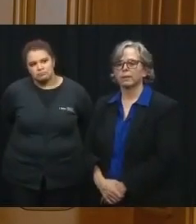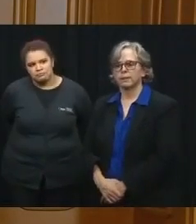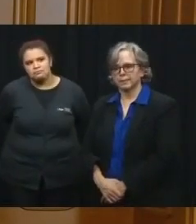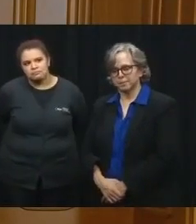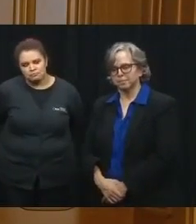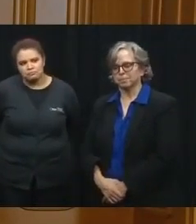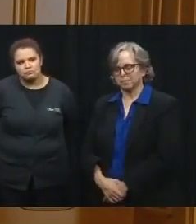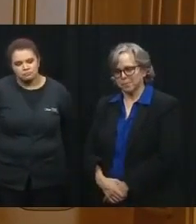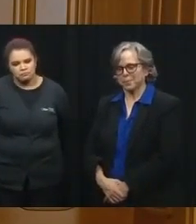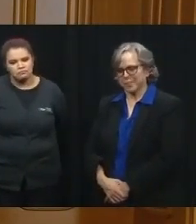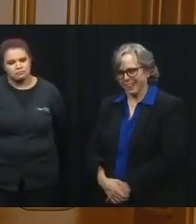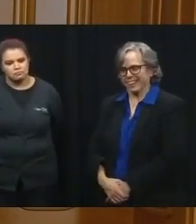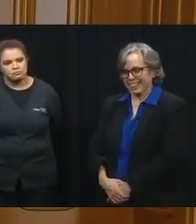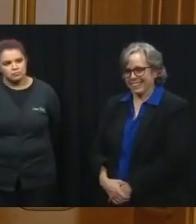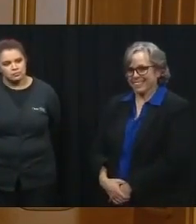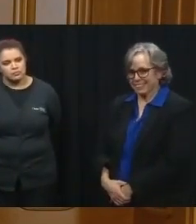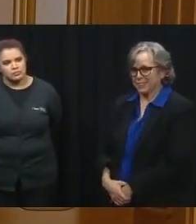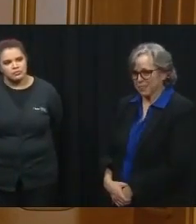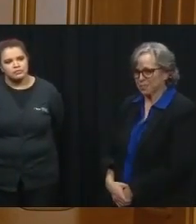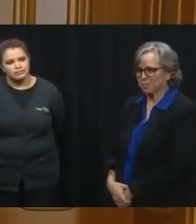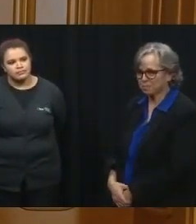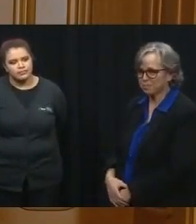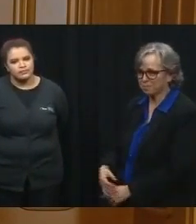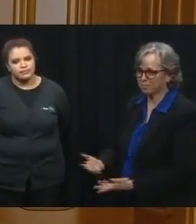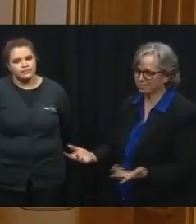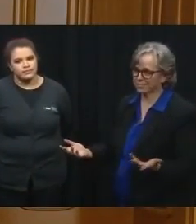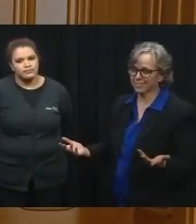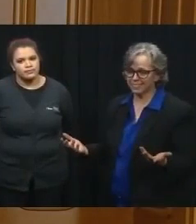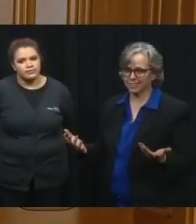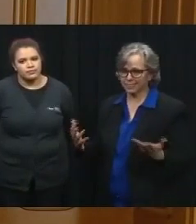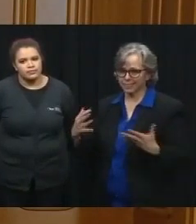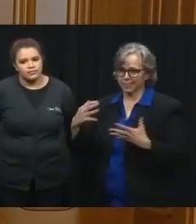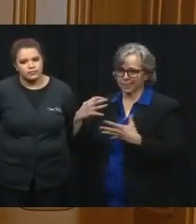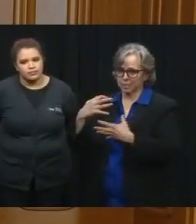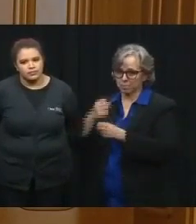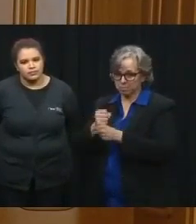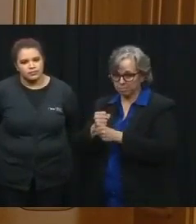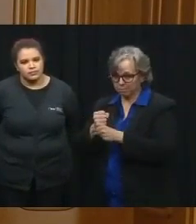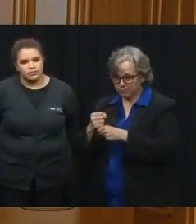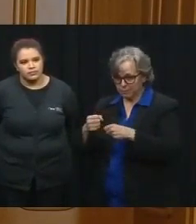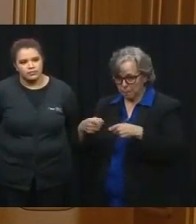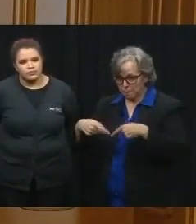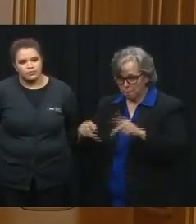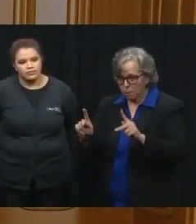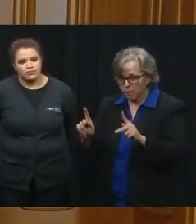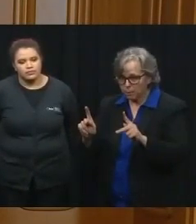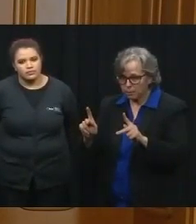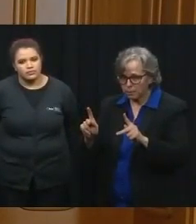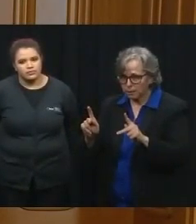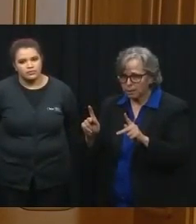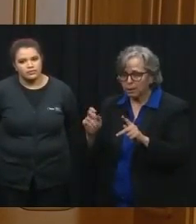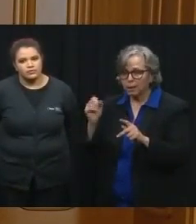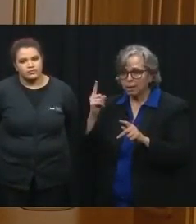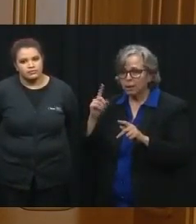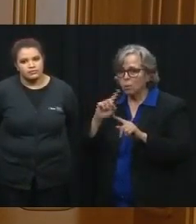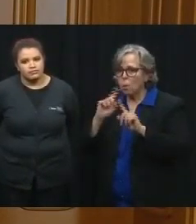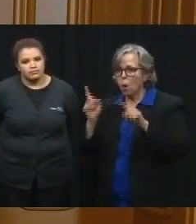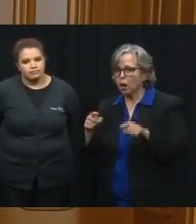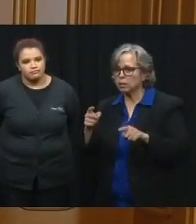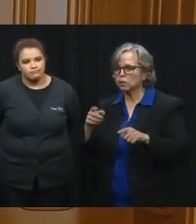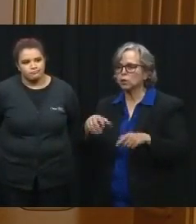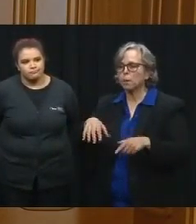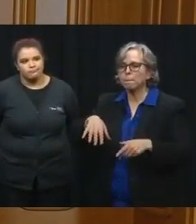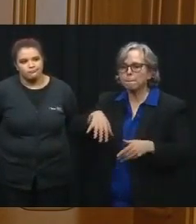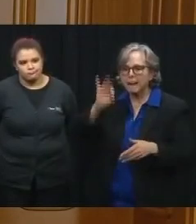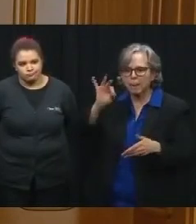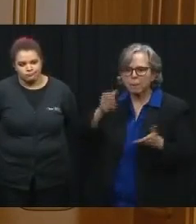the only thing that's basically allowed is a carryout of many different products. We certainly shut